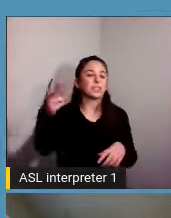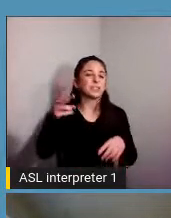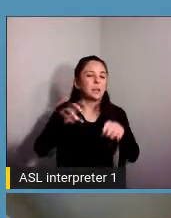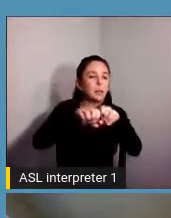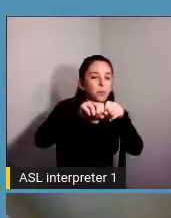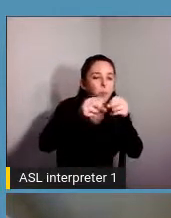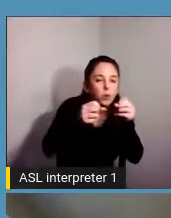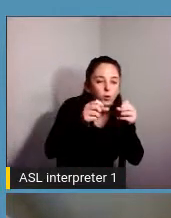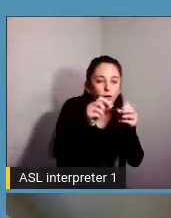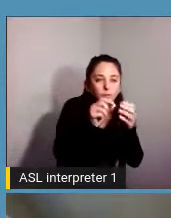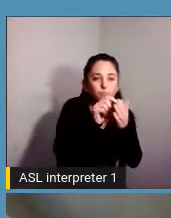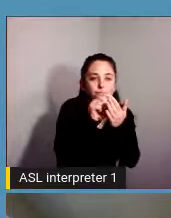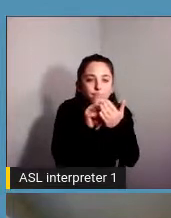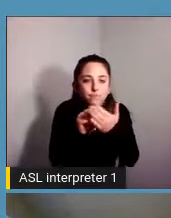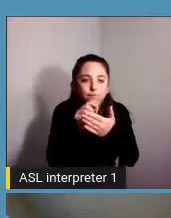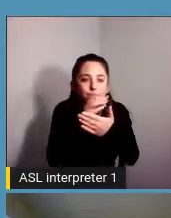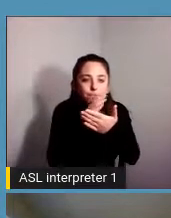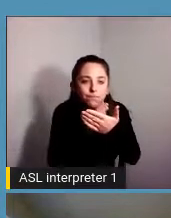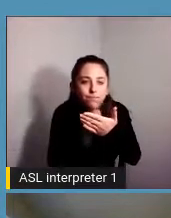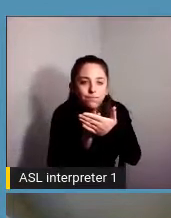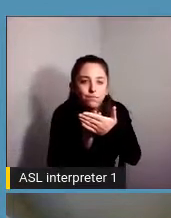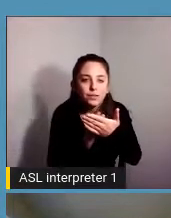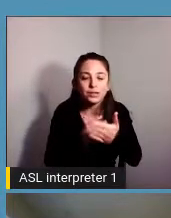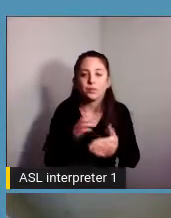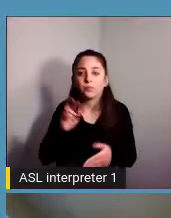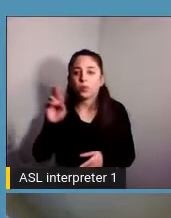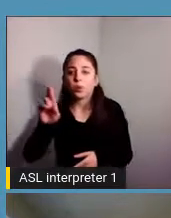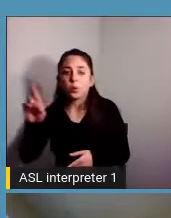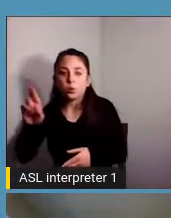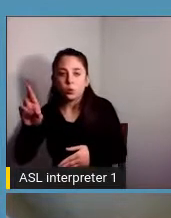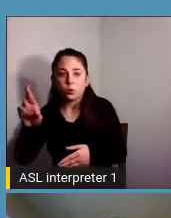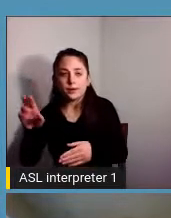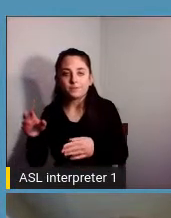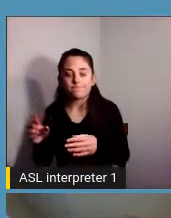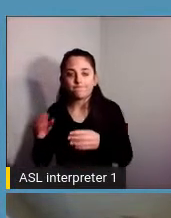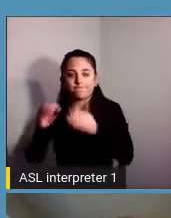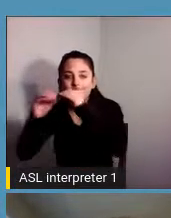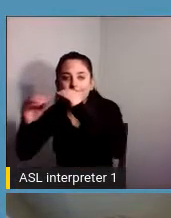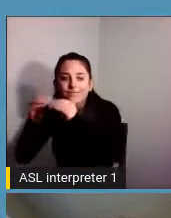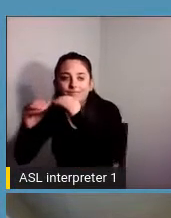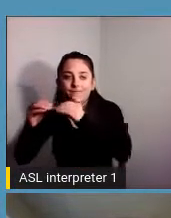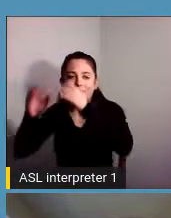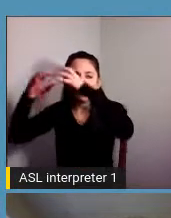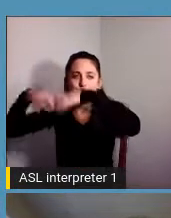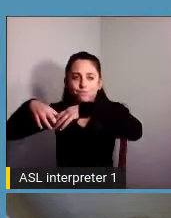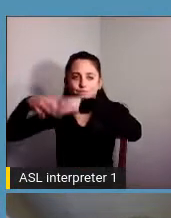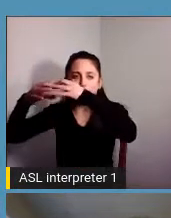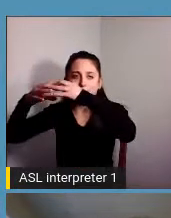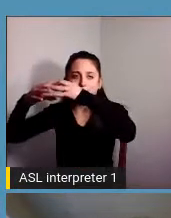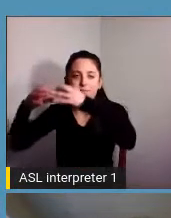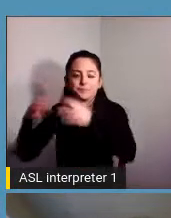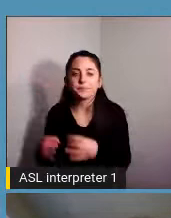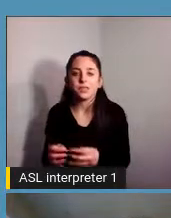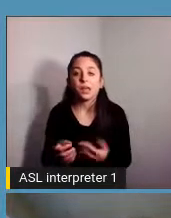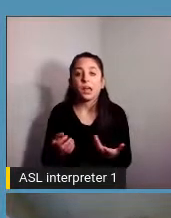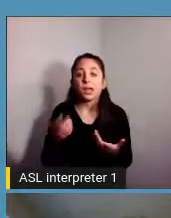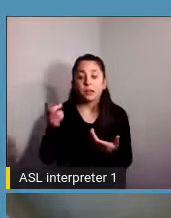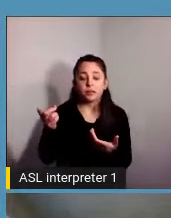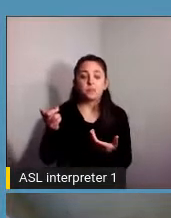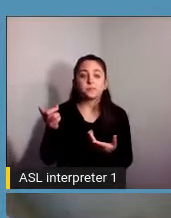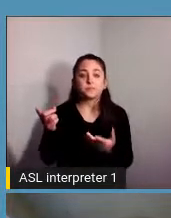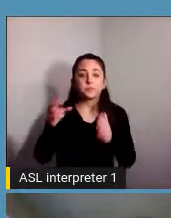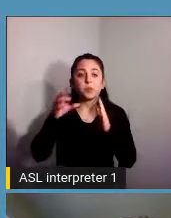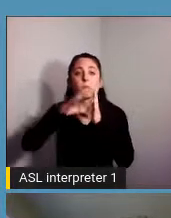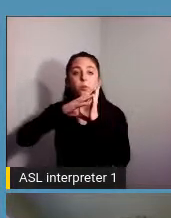3 pieces. And on the right, you can see the repaired or restored replica, which is actually